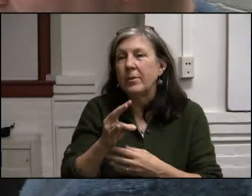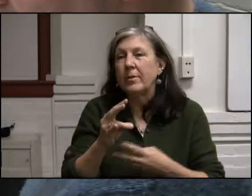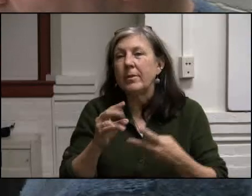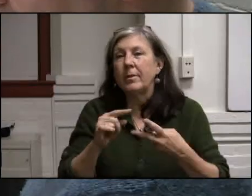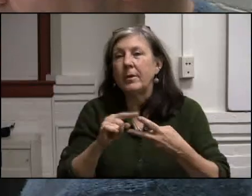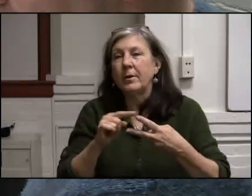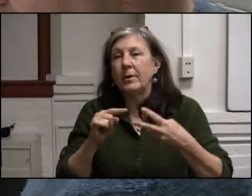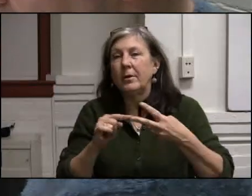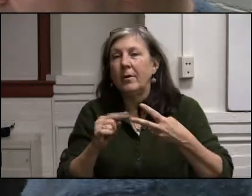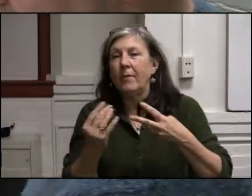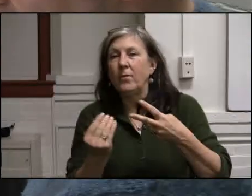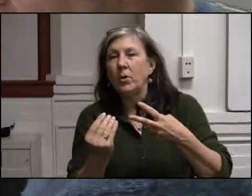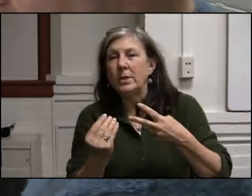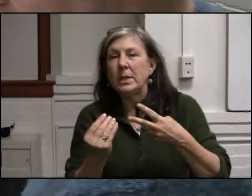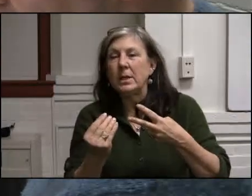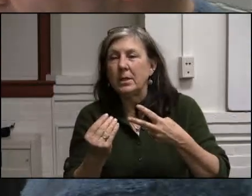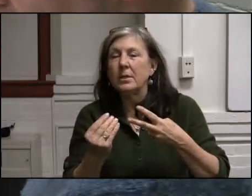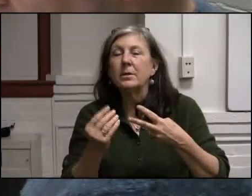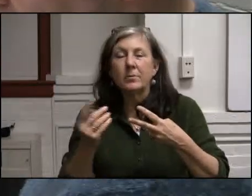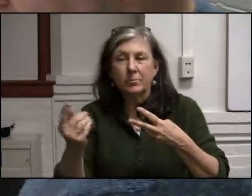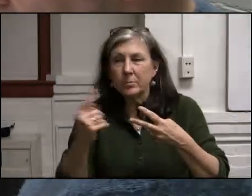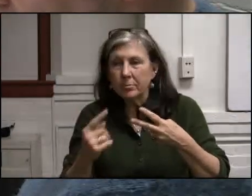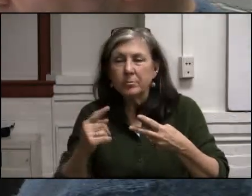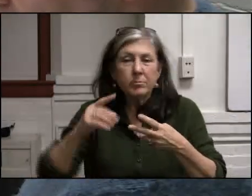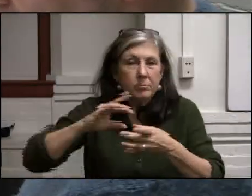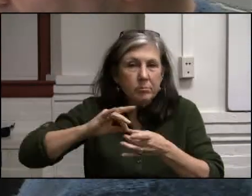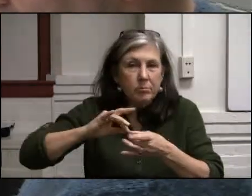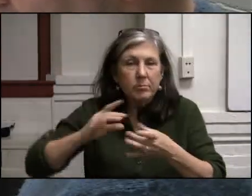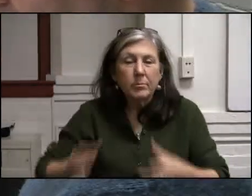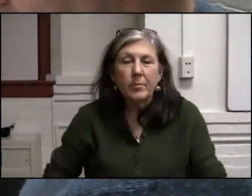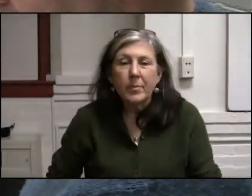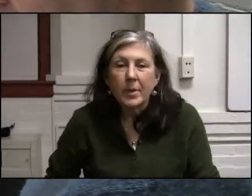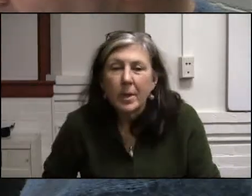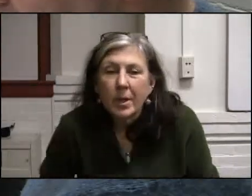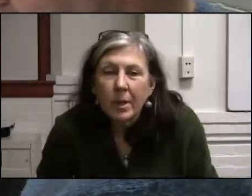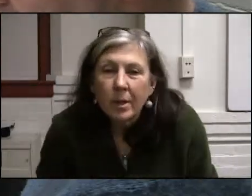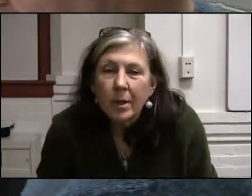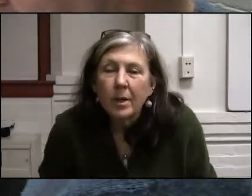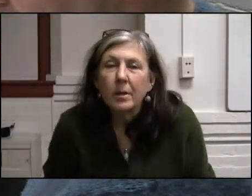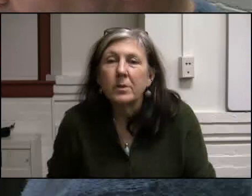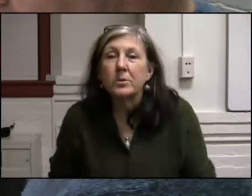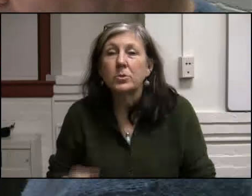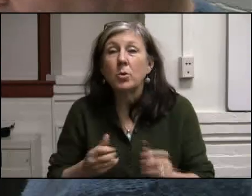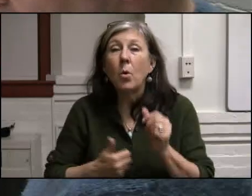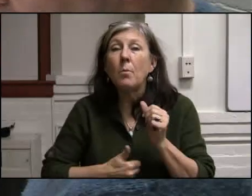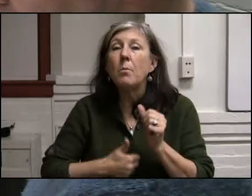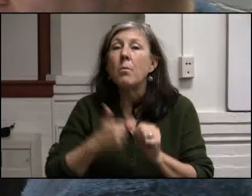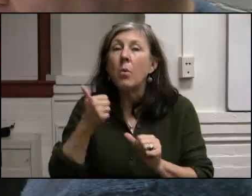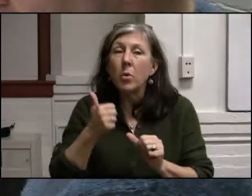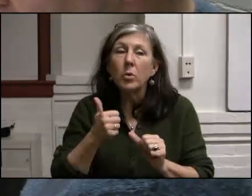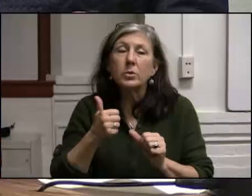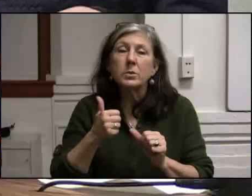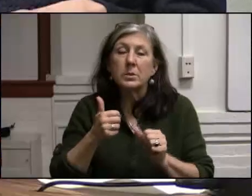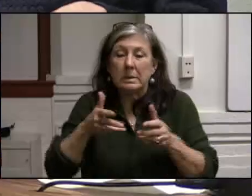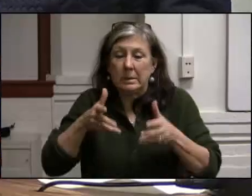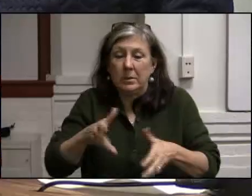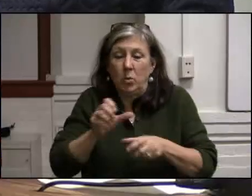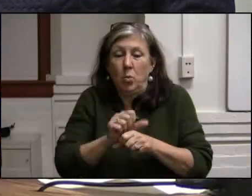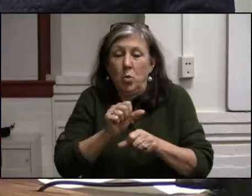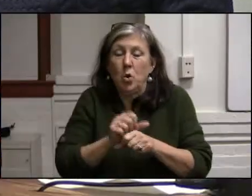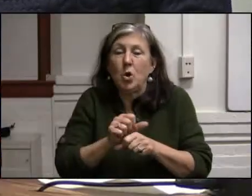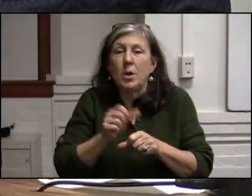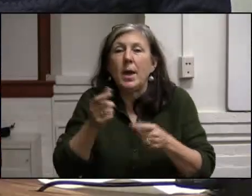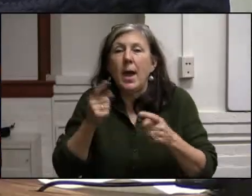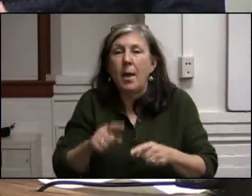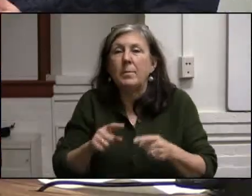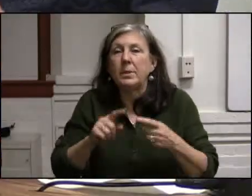appearances, with the hope and expectation that most of the additional work you're going to do substantively on this is going to be on the 7th